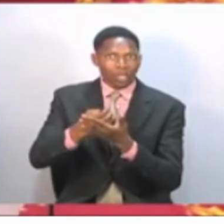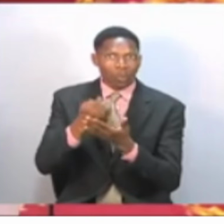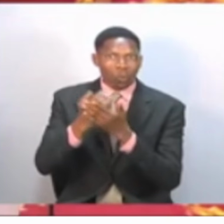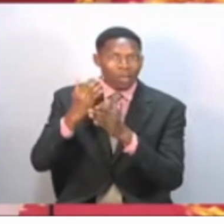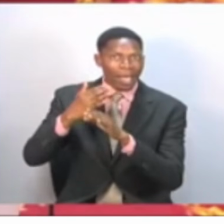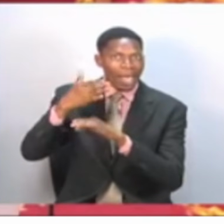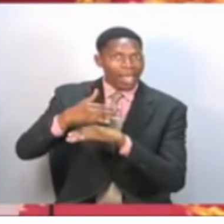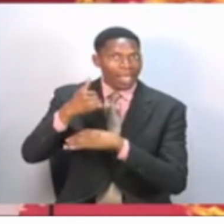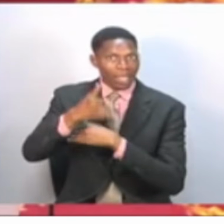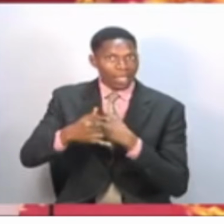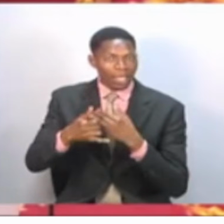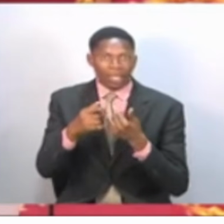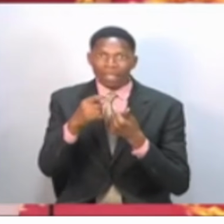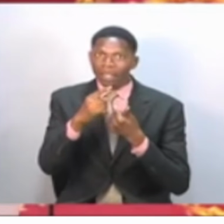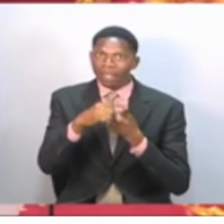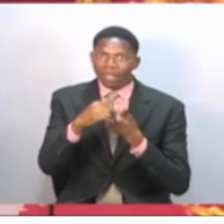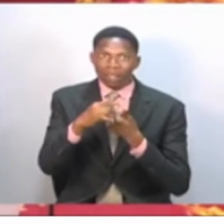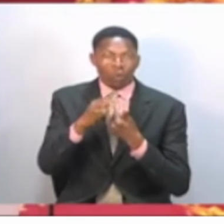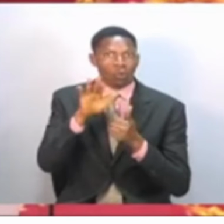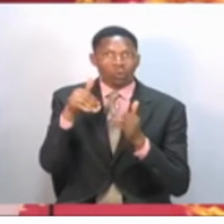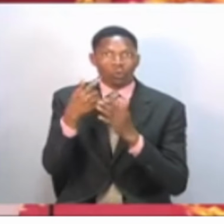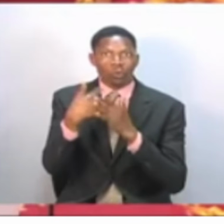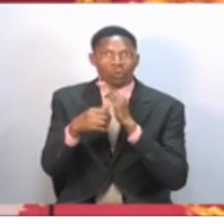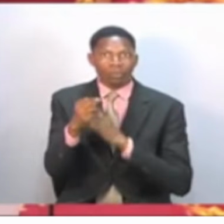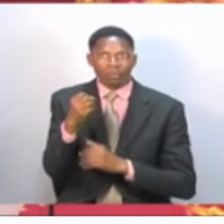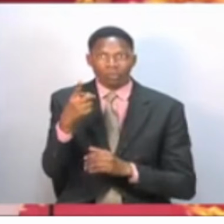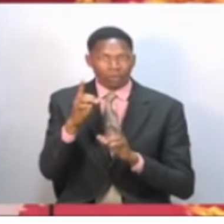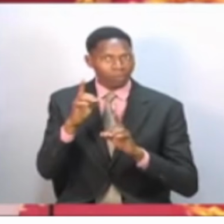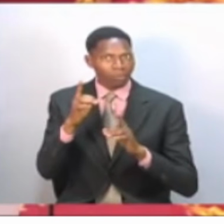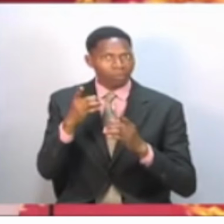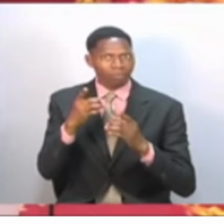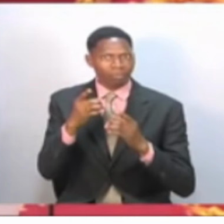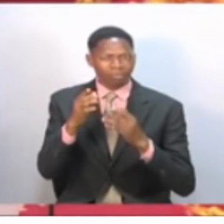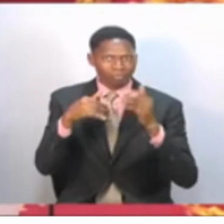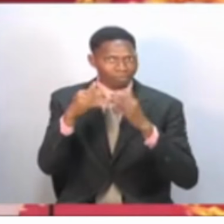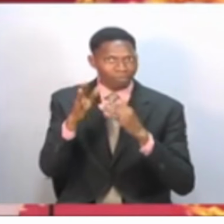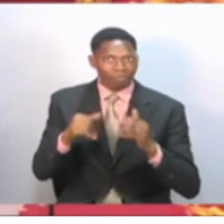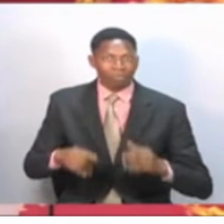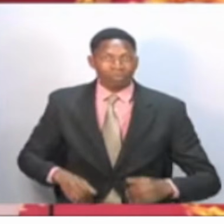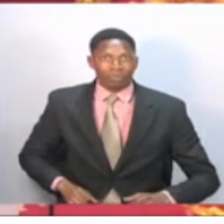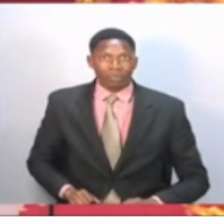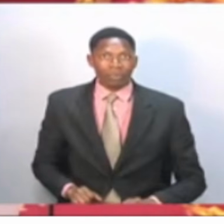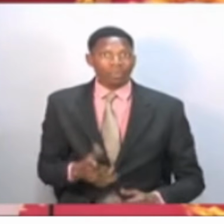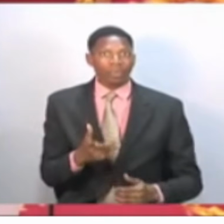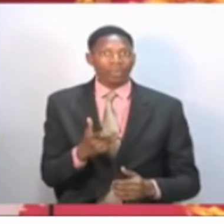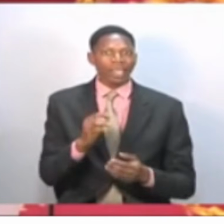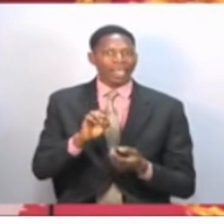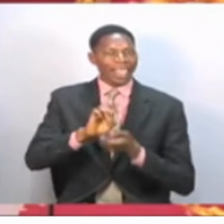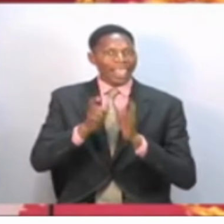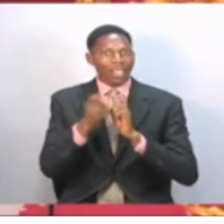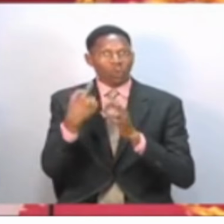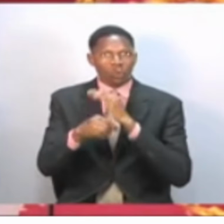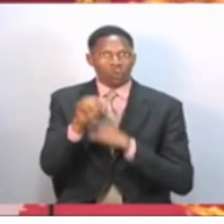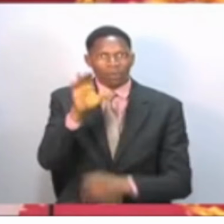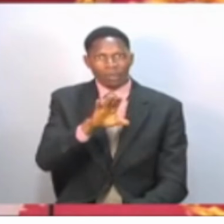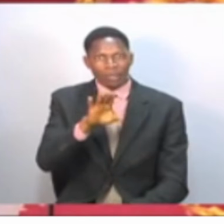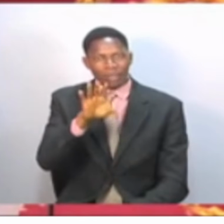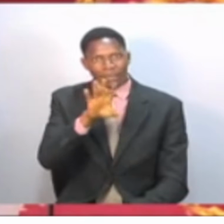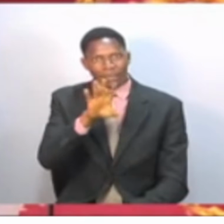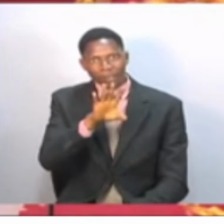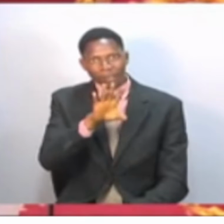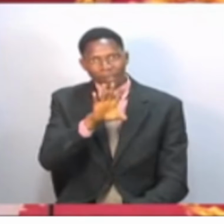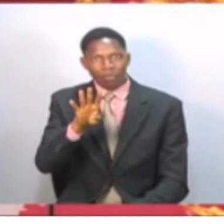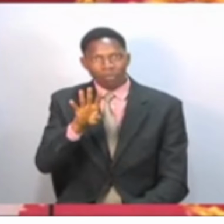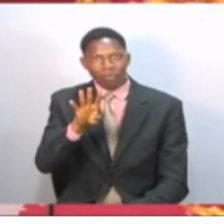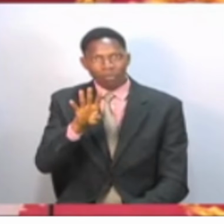which were christened the 12 disciples. These projects were later broken into 54 lots to foster competition